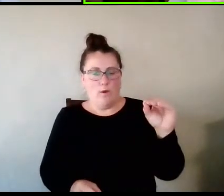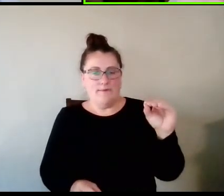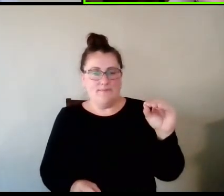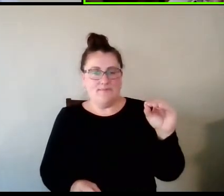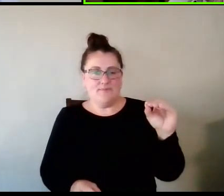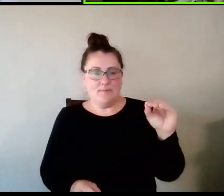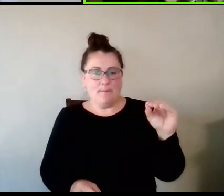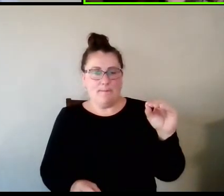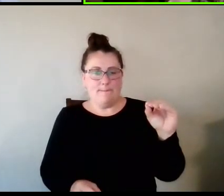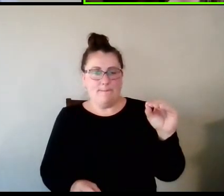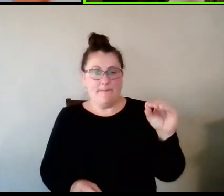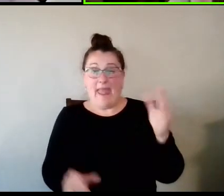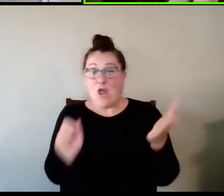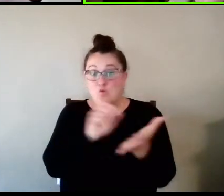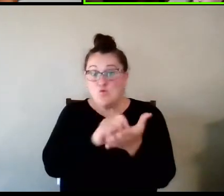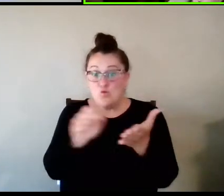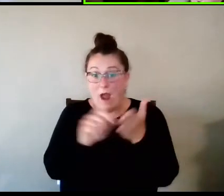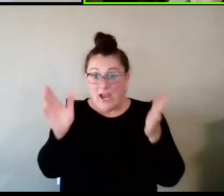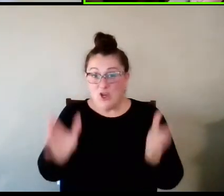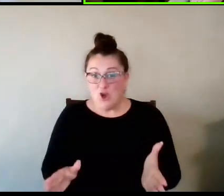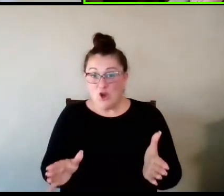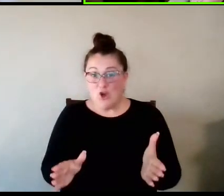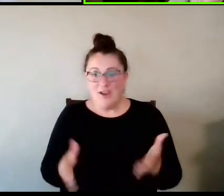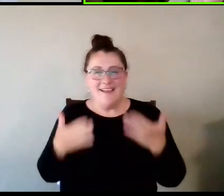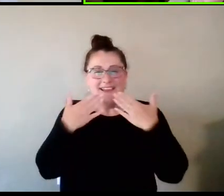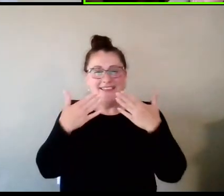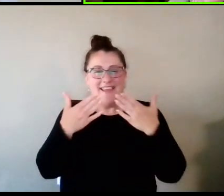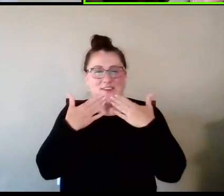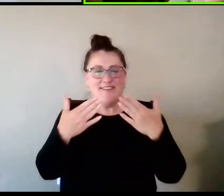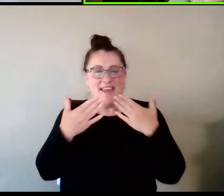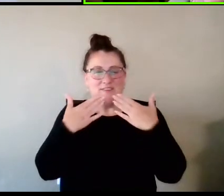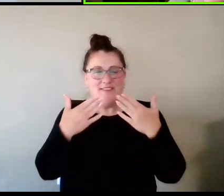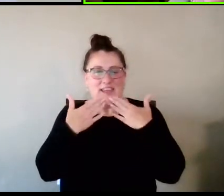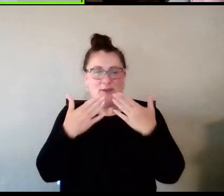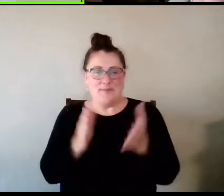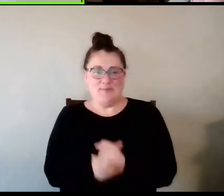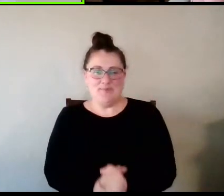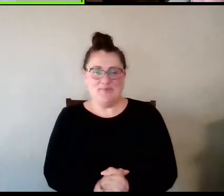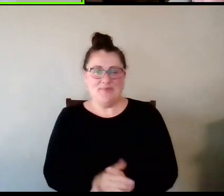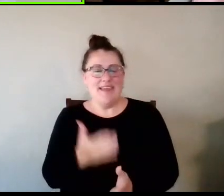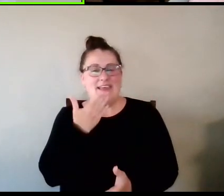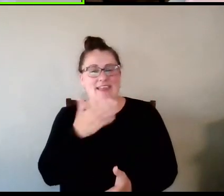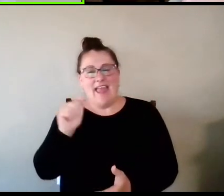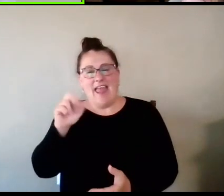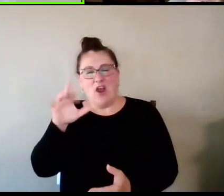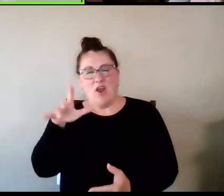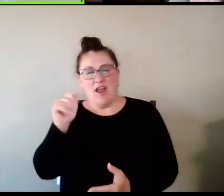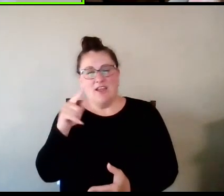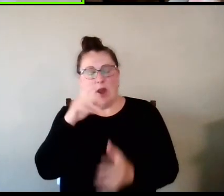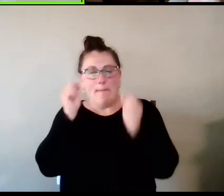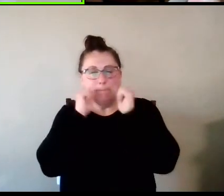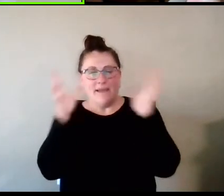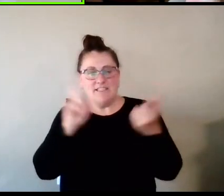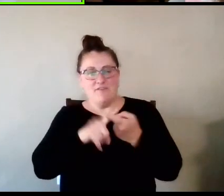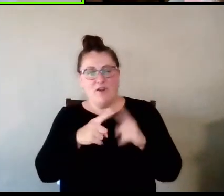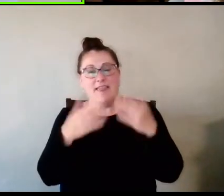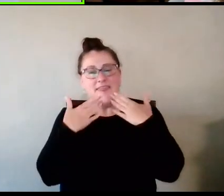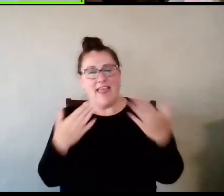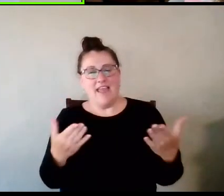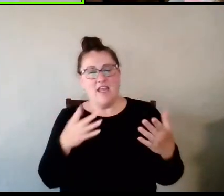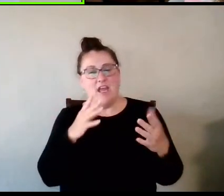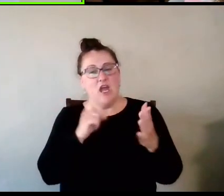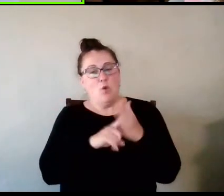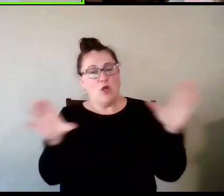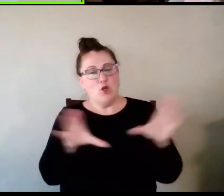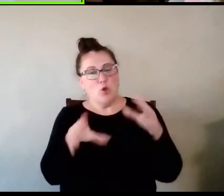and writer. Thank you, thank you, thank you. Thank you, Arianna. You're such an amazing friend. Thank you for what you're doing